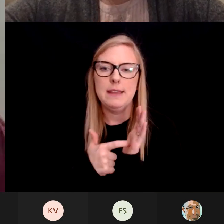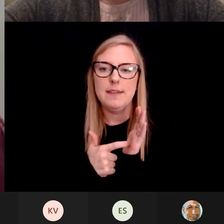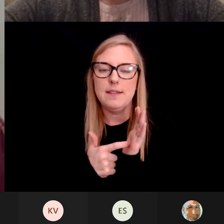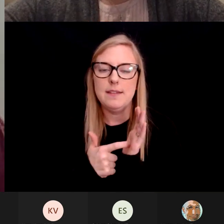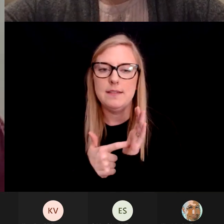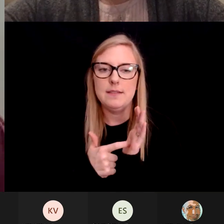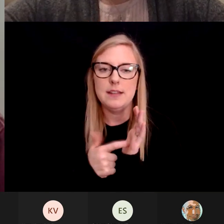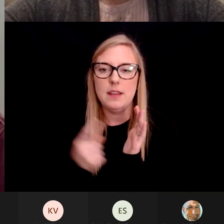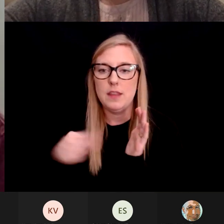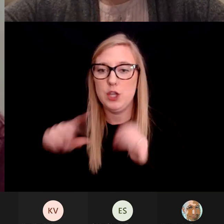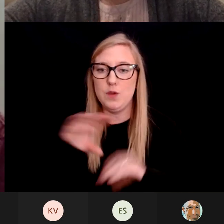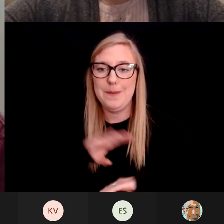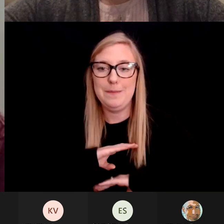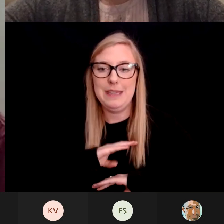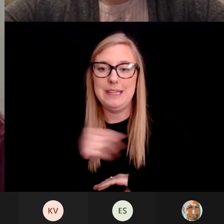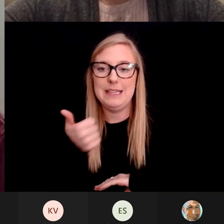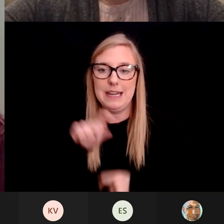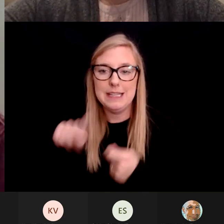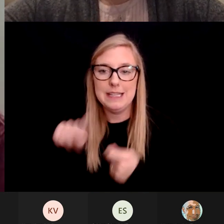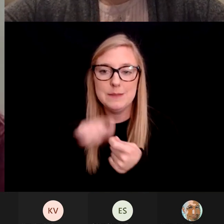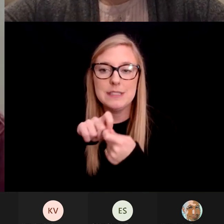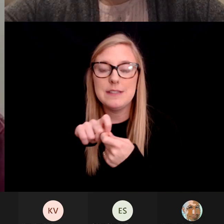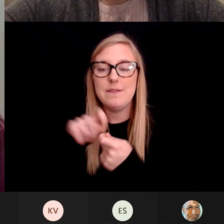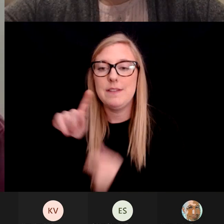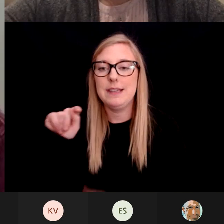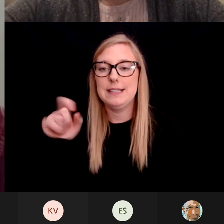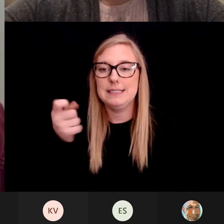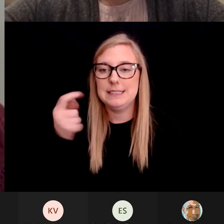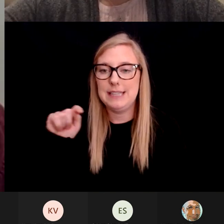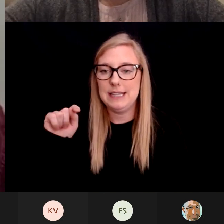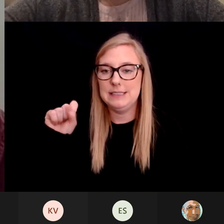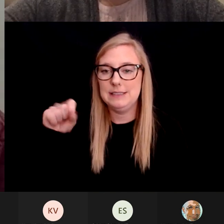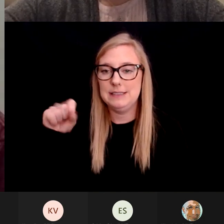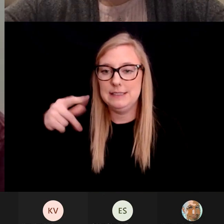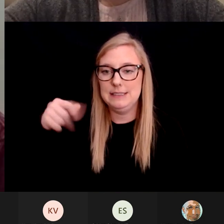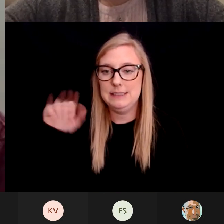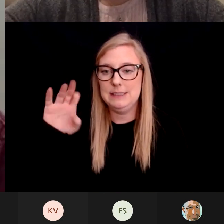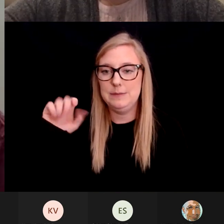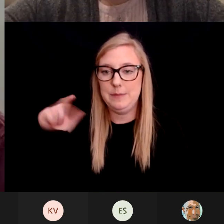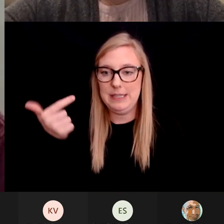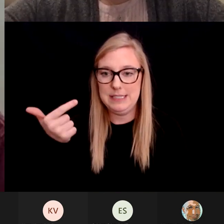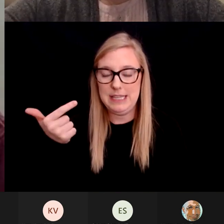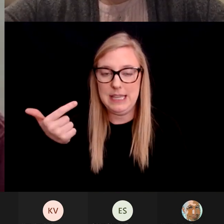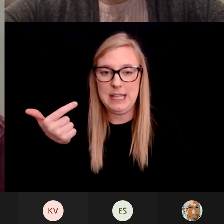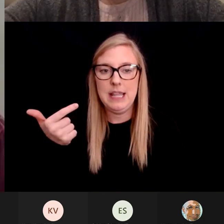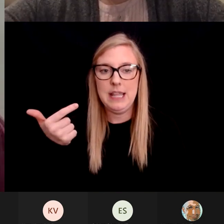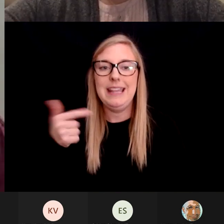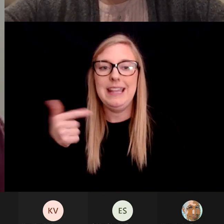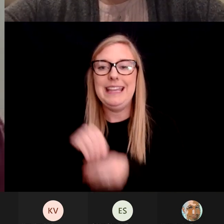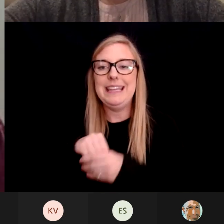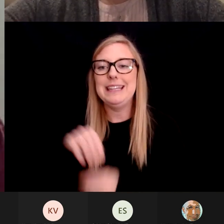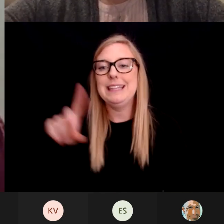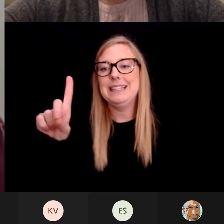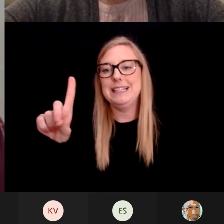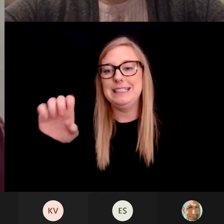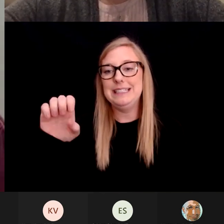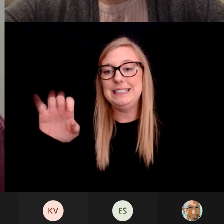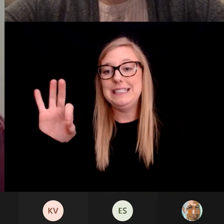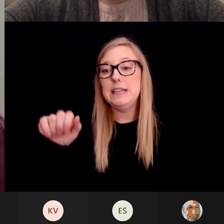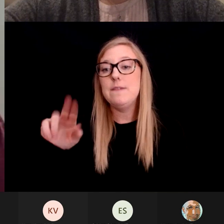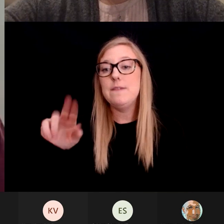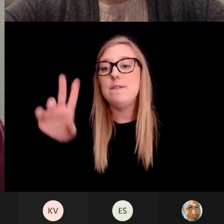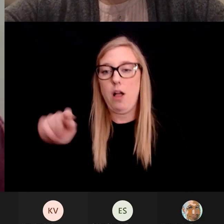you meet any of these specific text spacing values in the default presentation of the site. It just requires that a